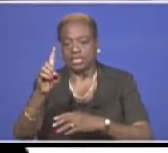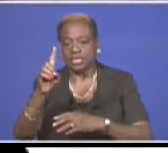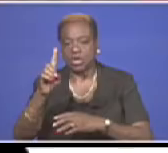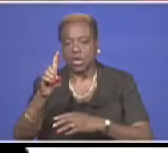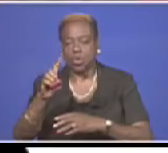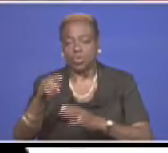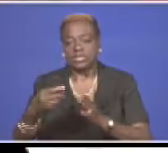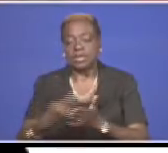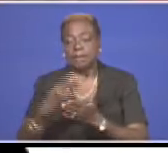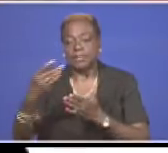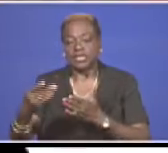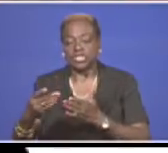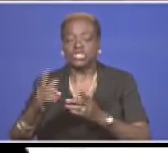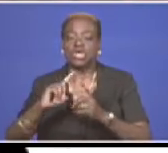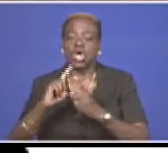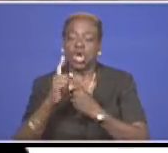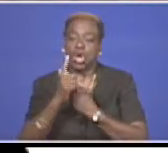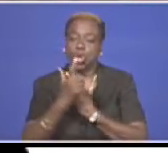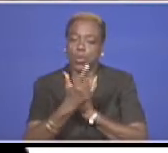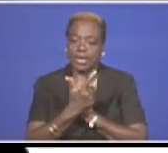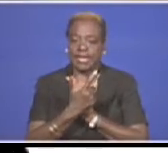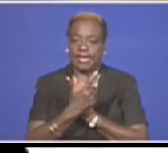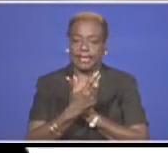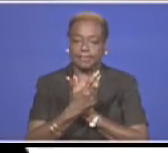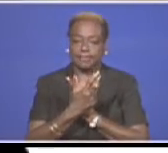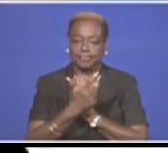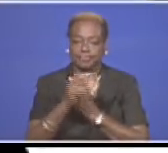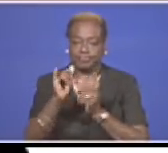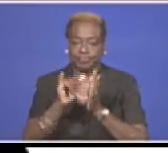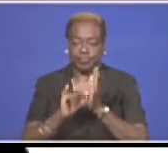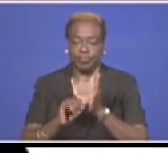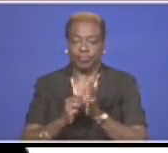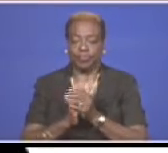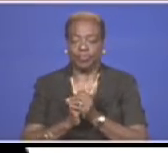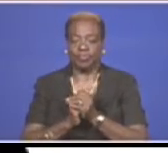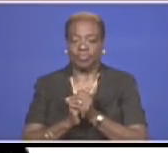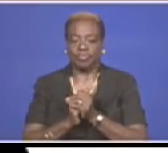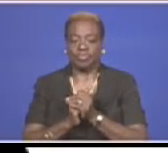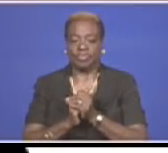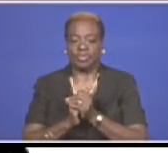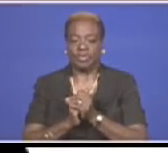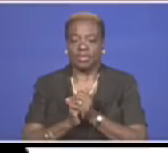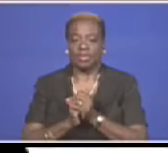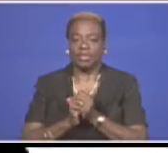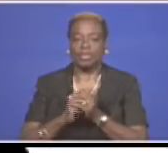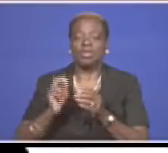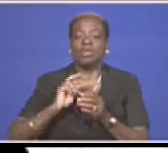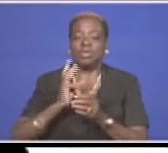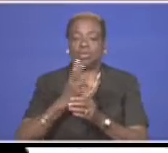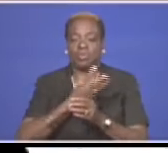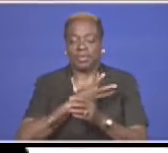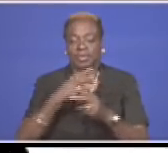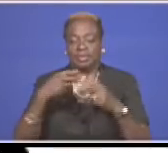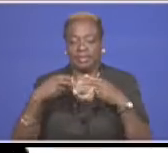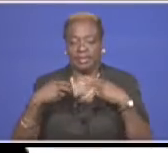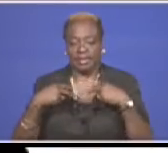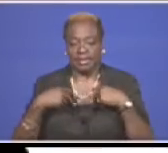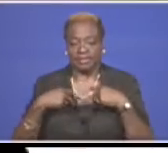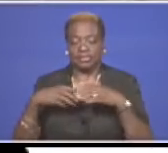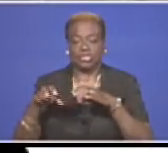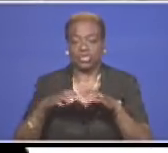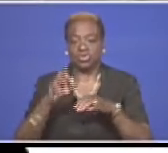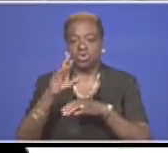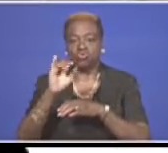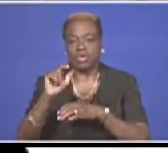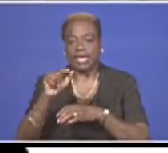rigging, very, very interesting. Had an astronomical quote on doing the rigging. I said, no, we're going to do